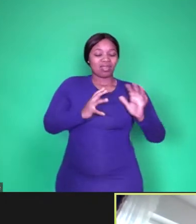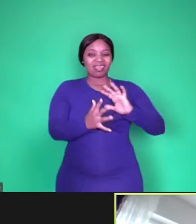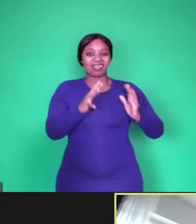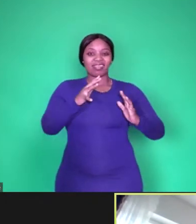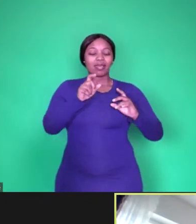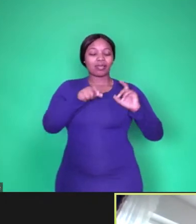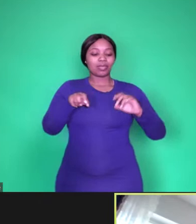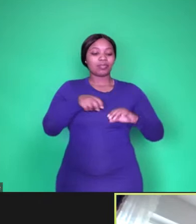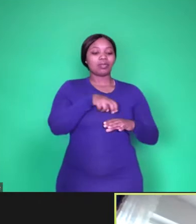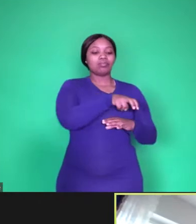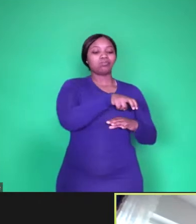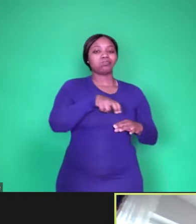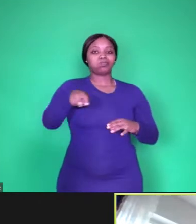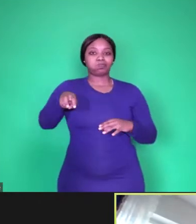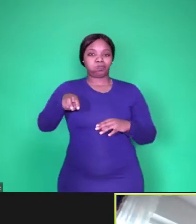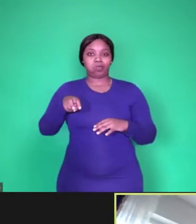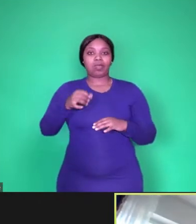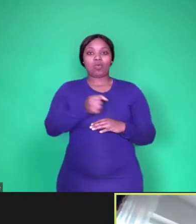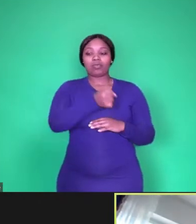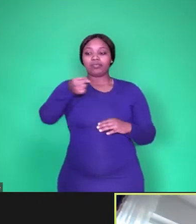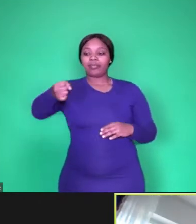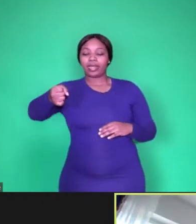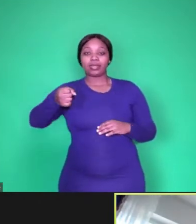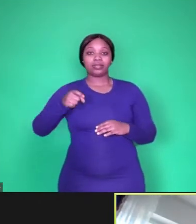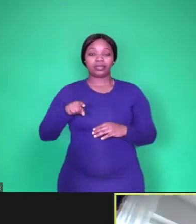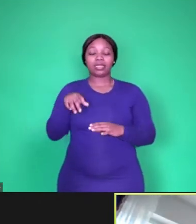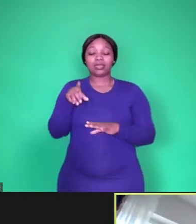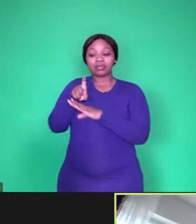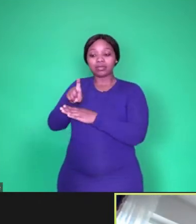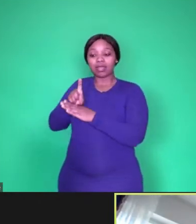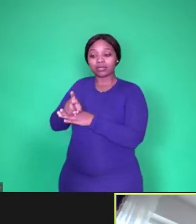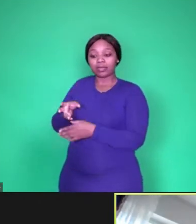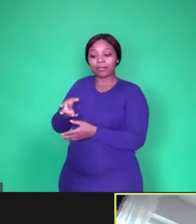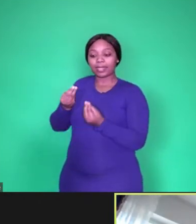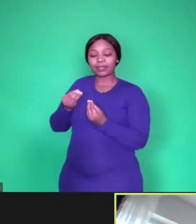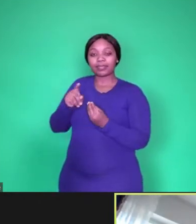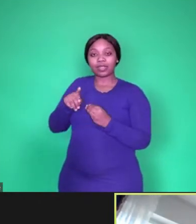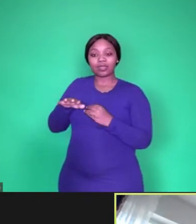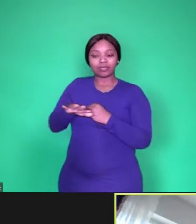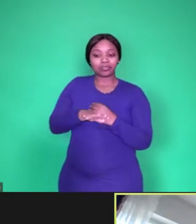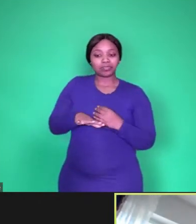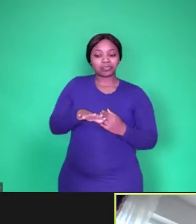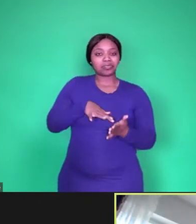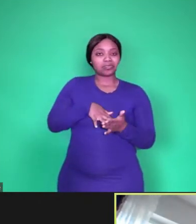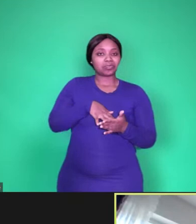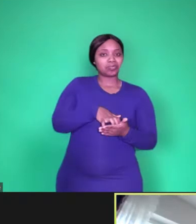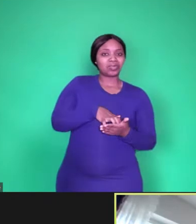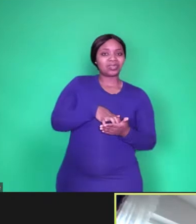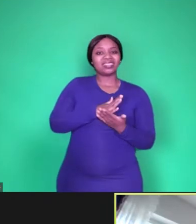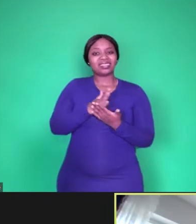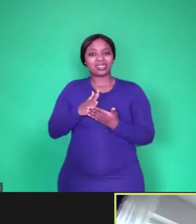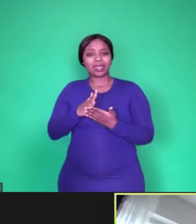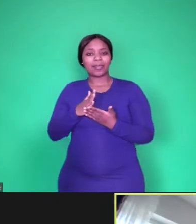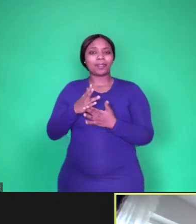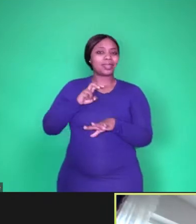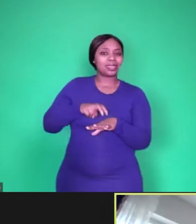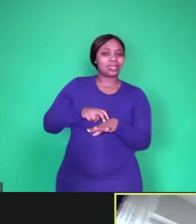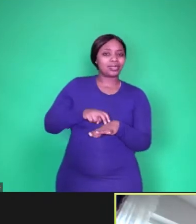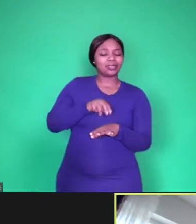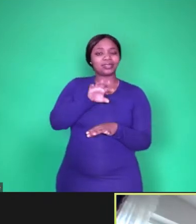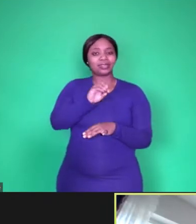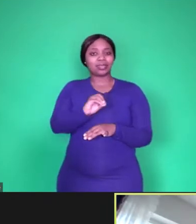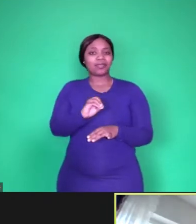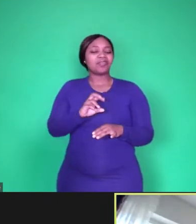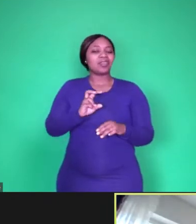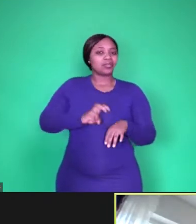collect data on the populations that are displaced, on their needs, assistance needs,